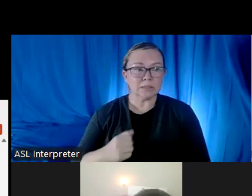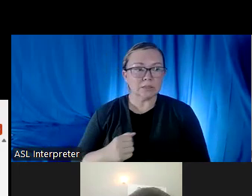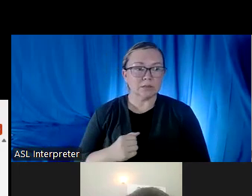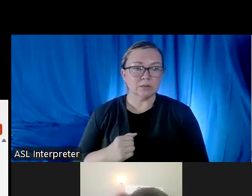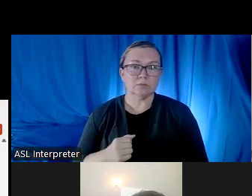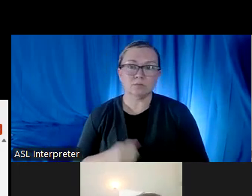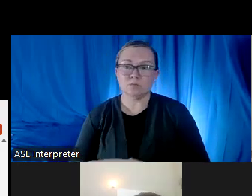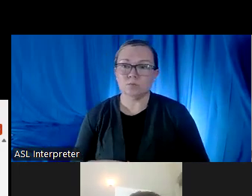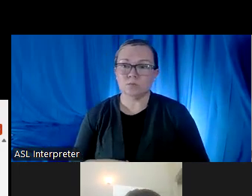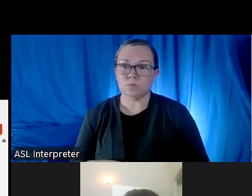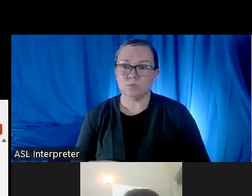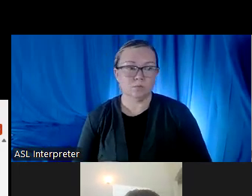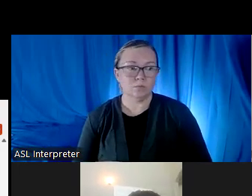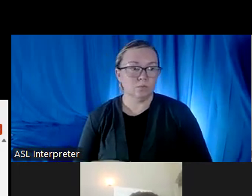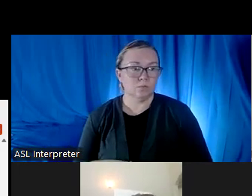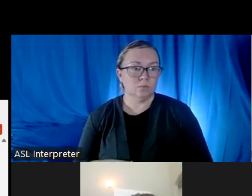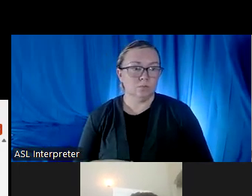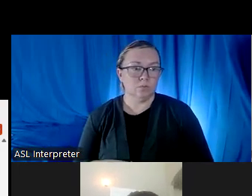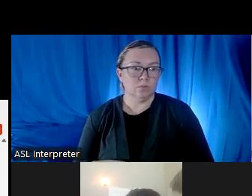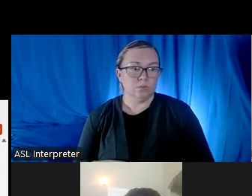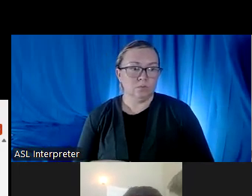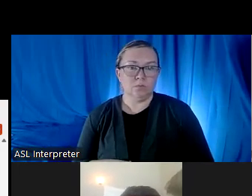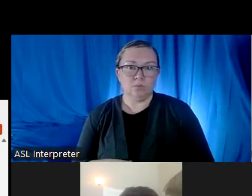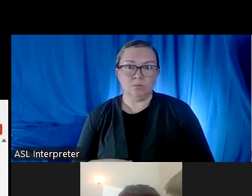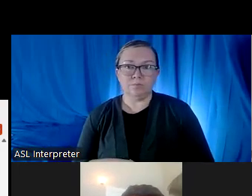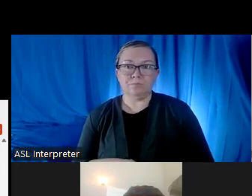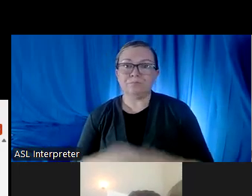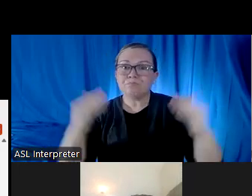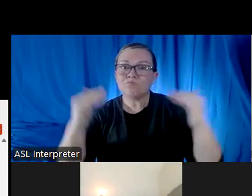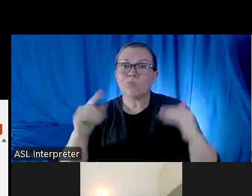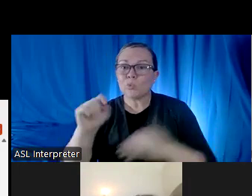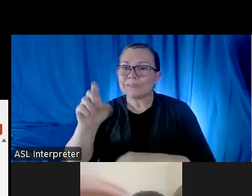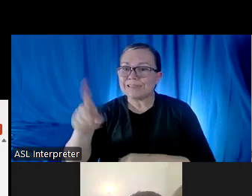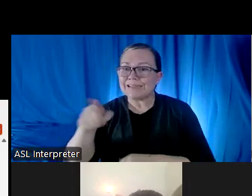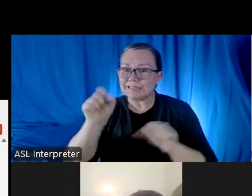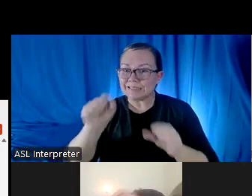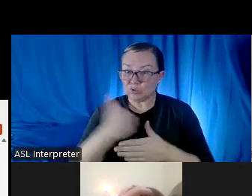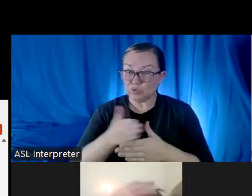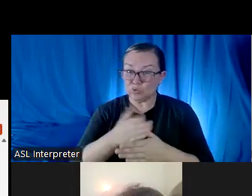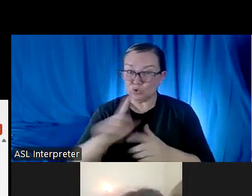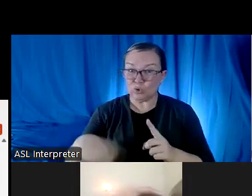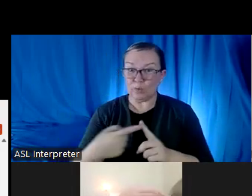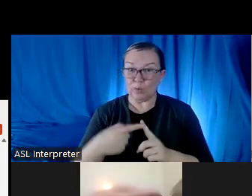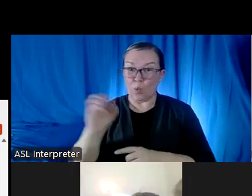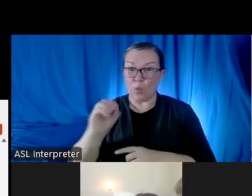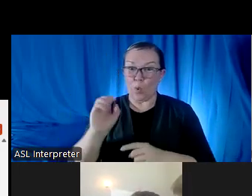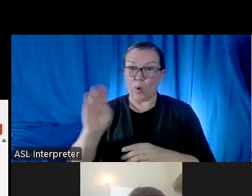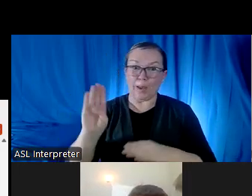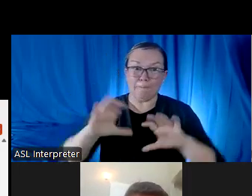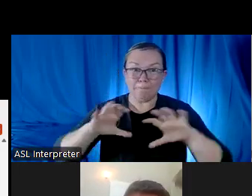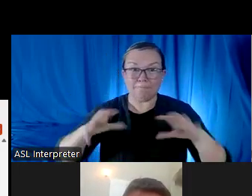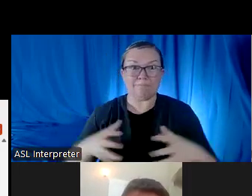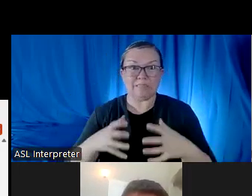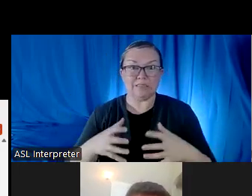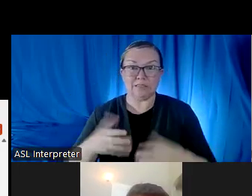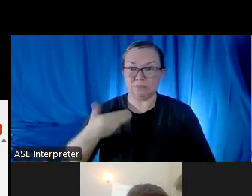Ted, can you share some information about the Oregon Bureau of Labor and Industries with us, please? Yes, my name is